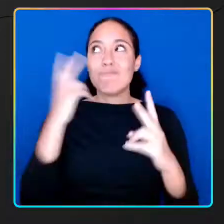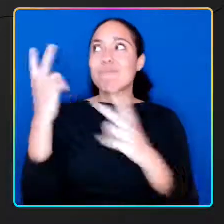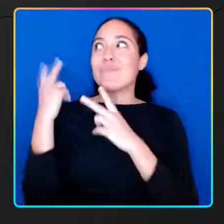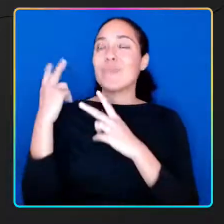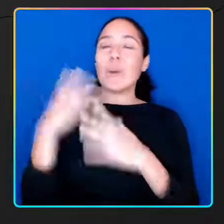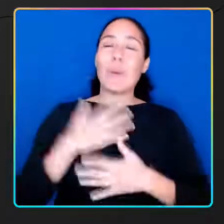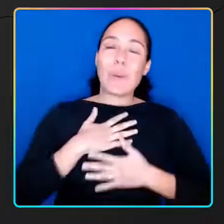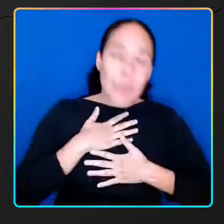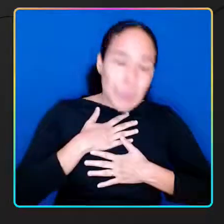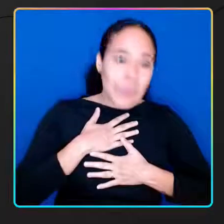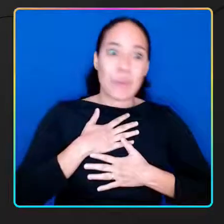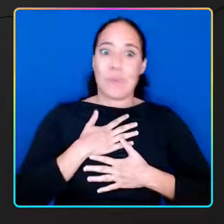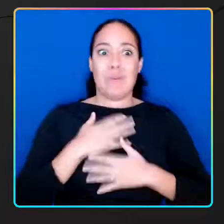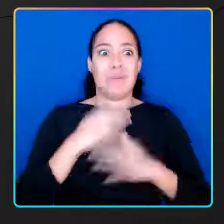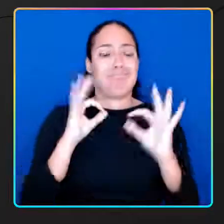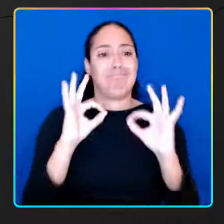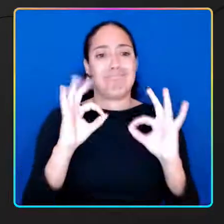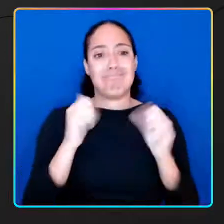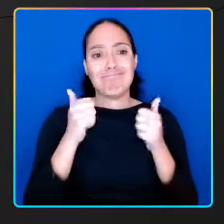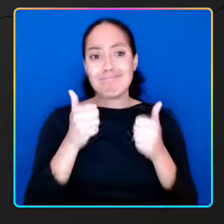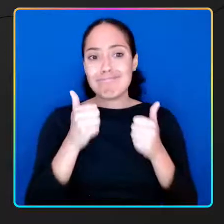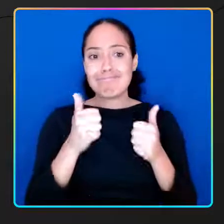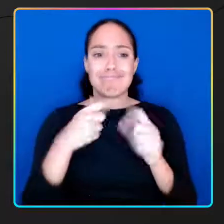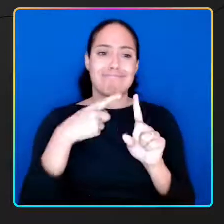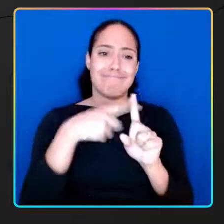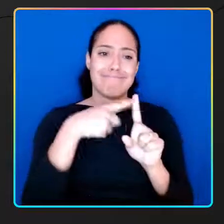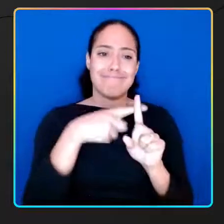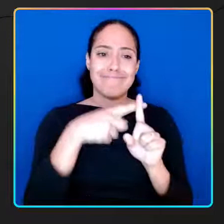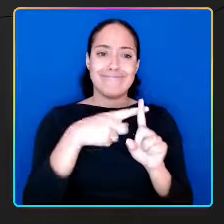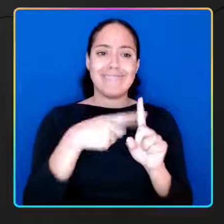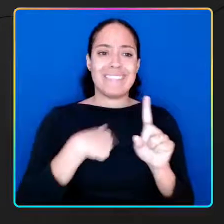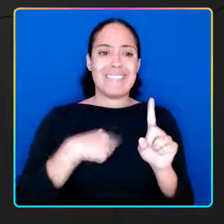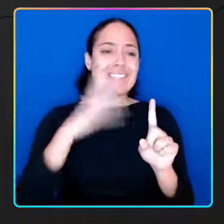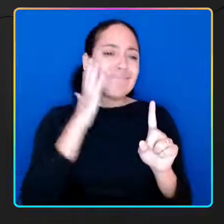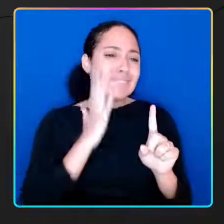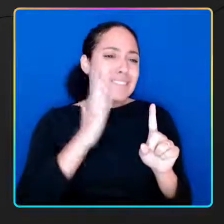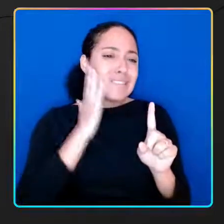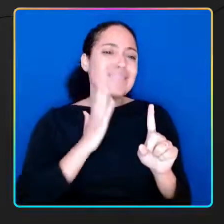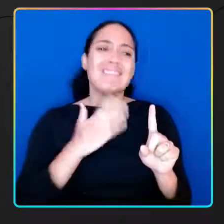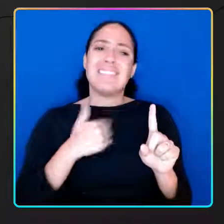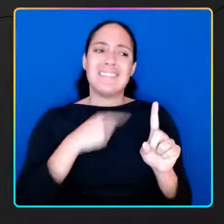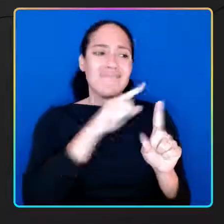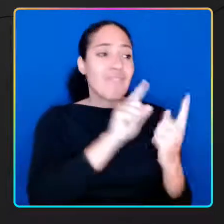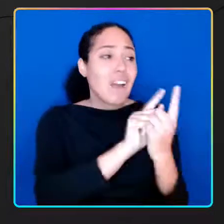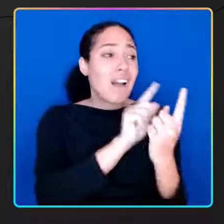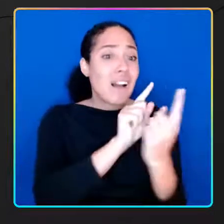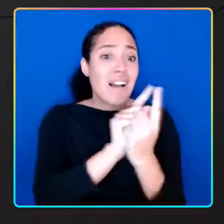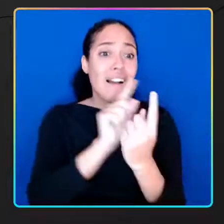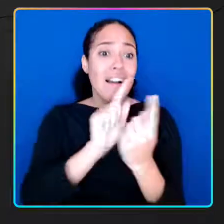good, and made lots of great friends and learned a lot in the meantime. And